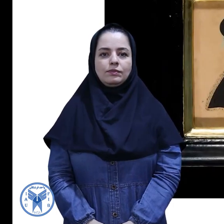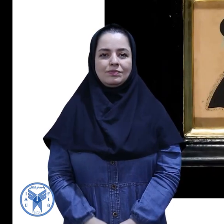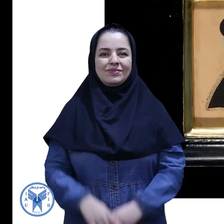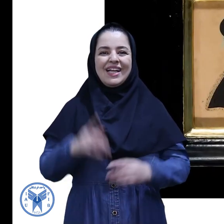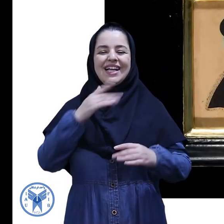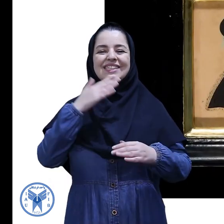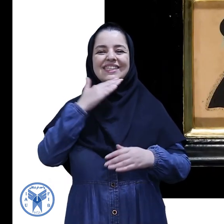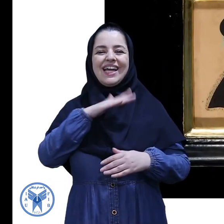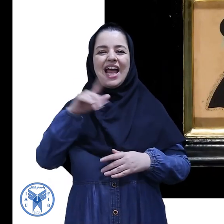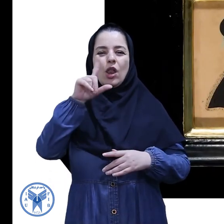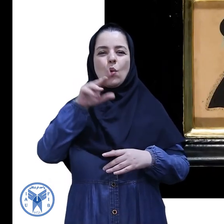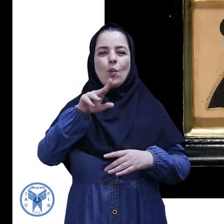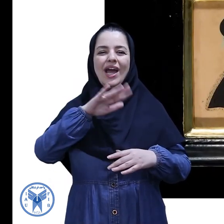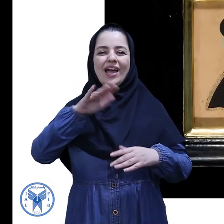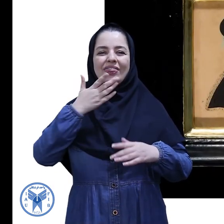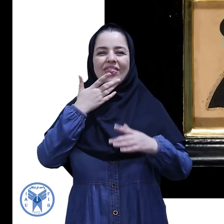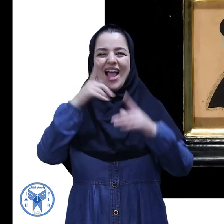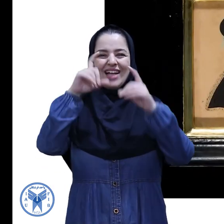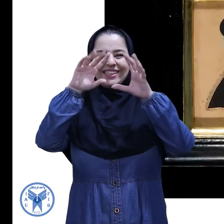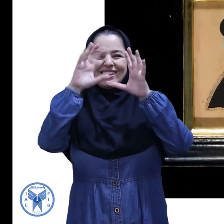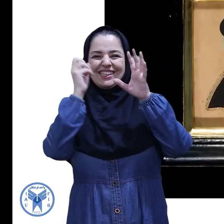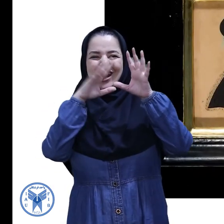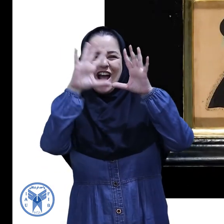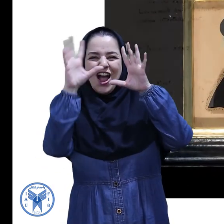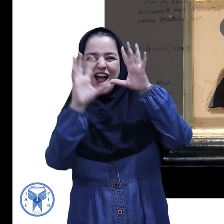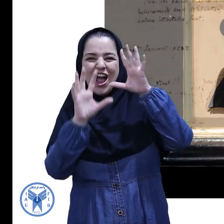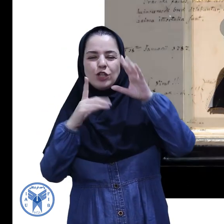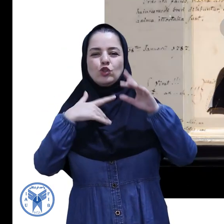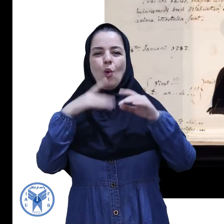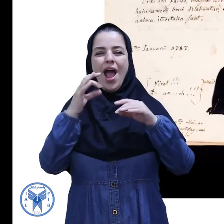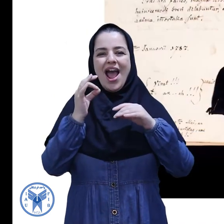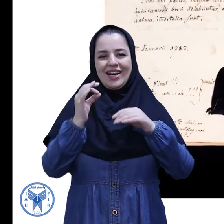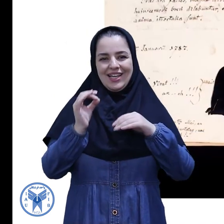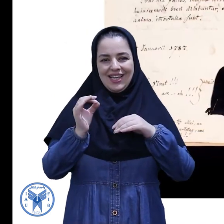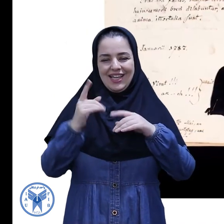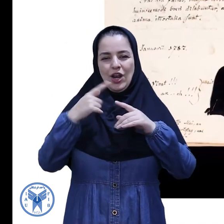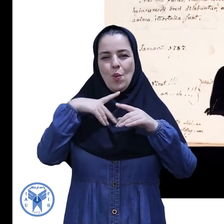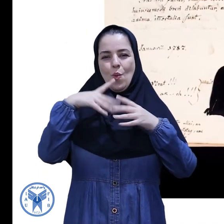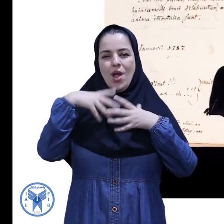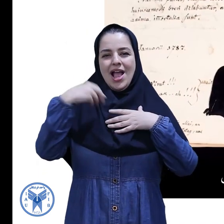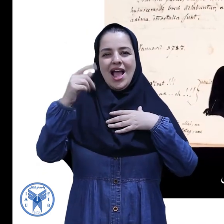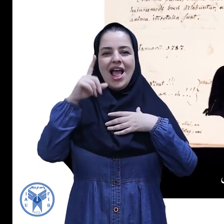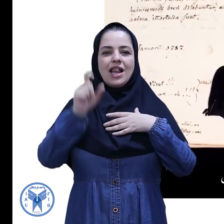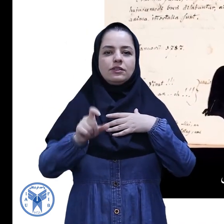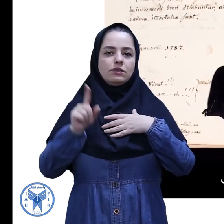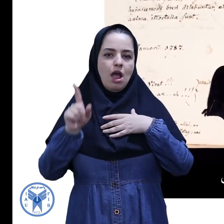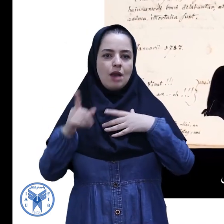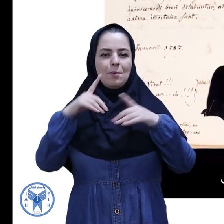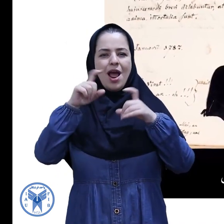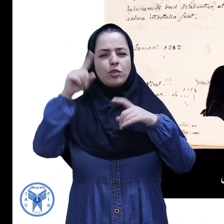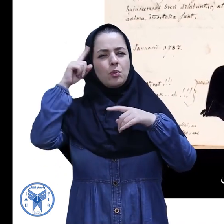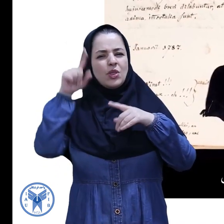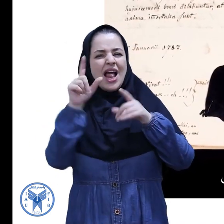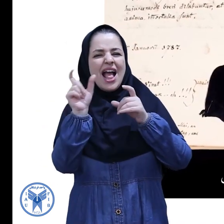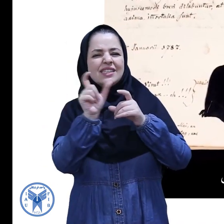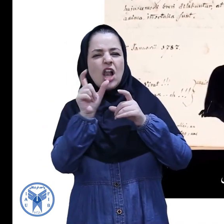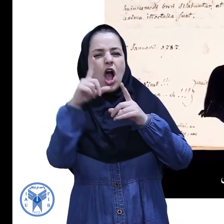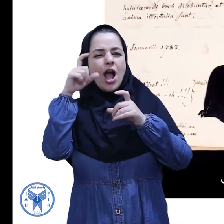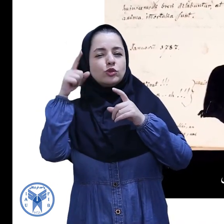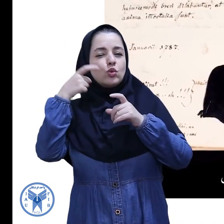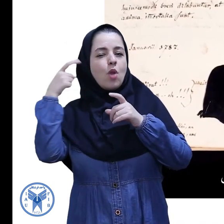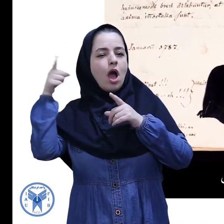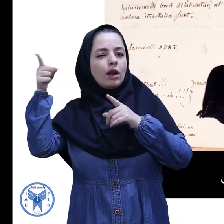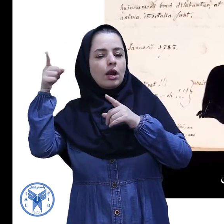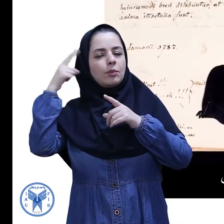The silhouette really is the essence. That's the essence of a person's soul. And people knew that. The